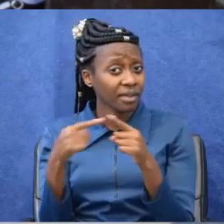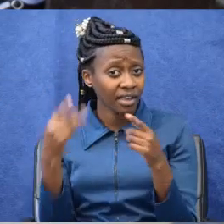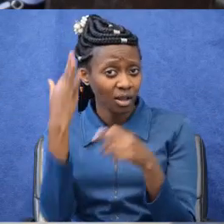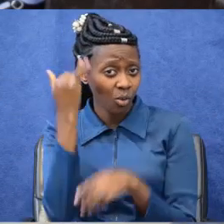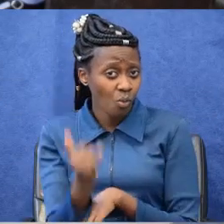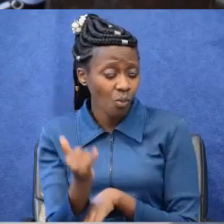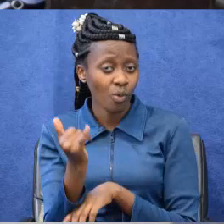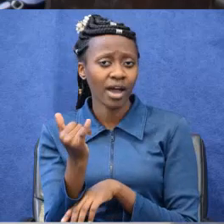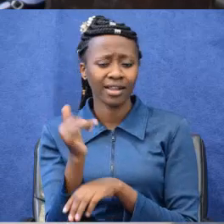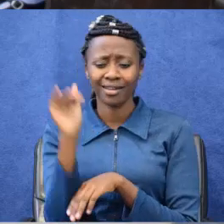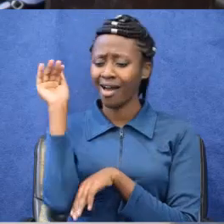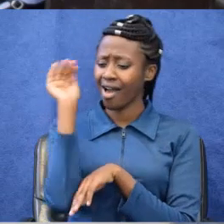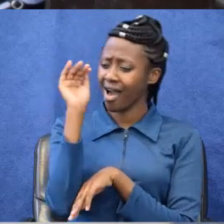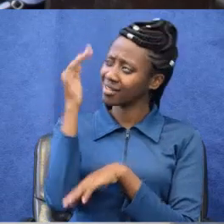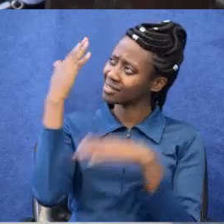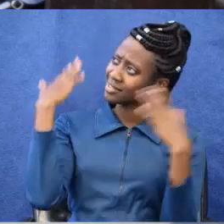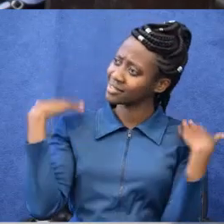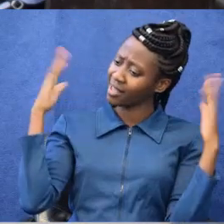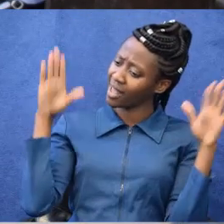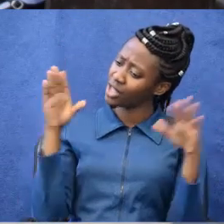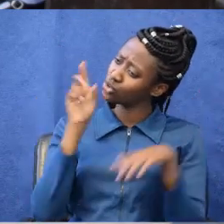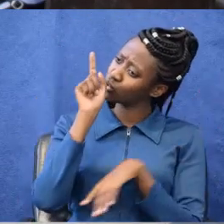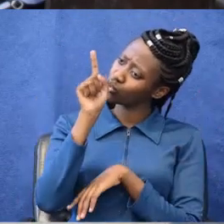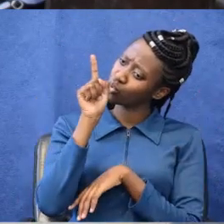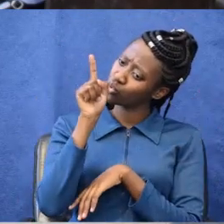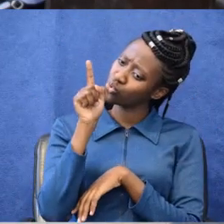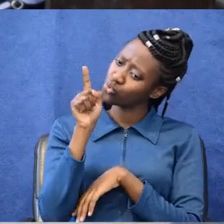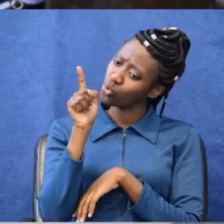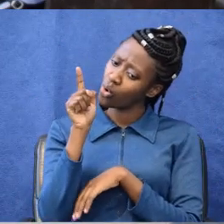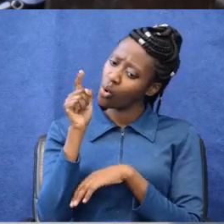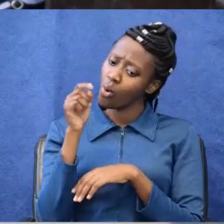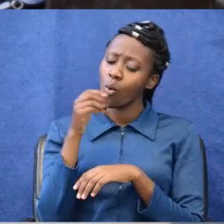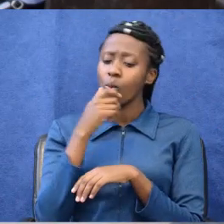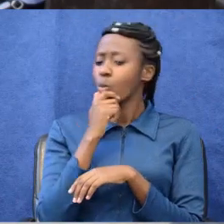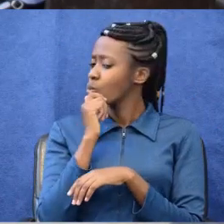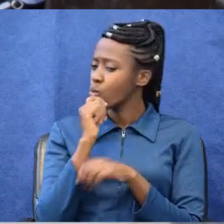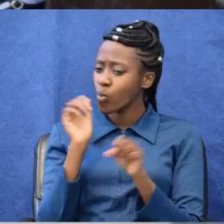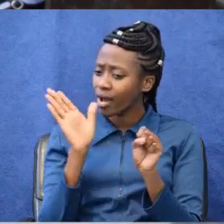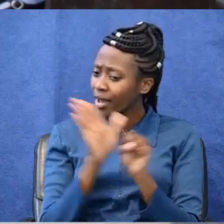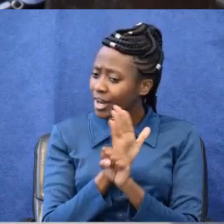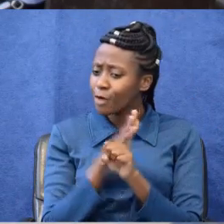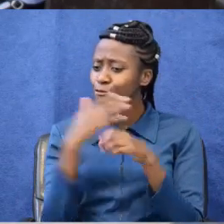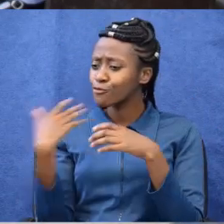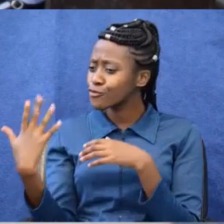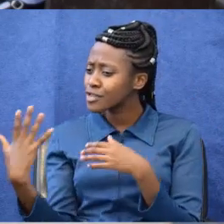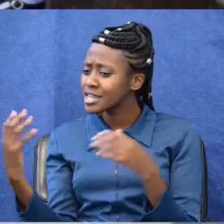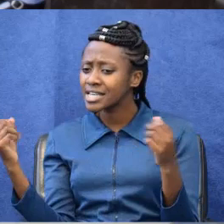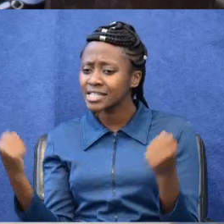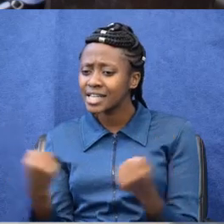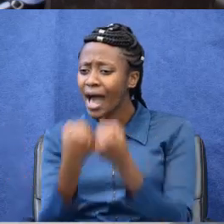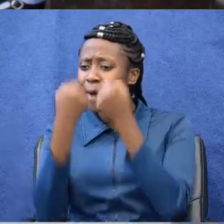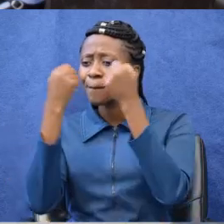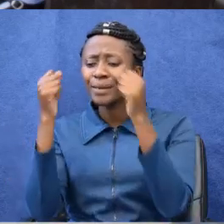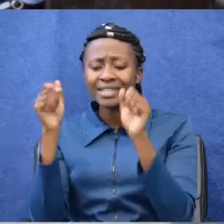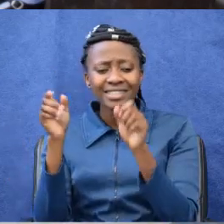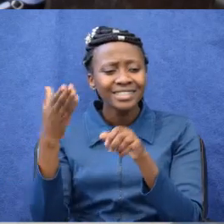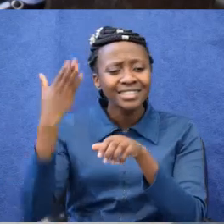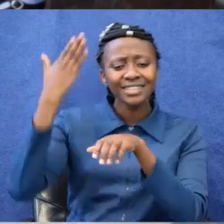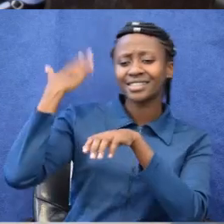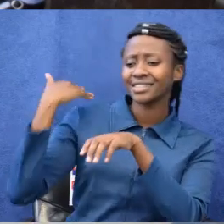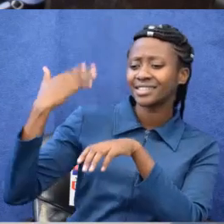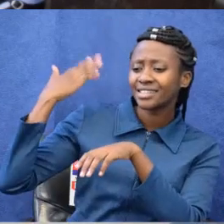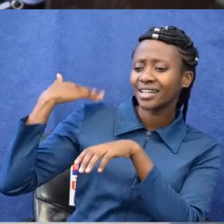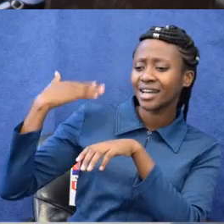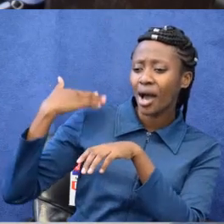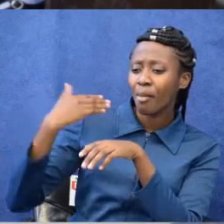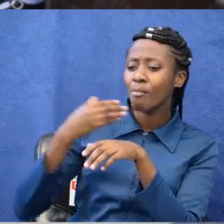even asked the angel of the Lord, "Where is his wonderful deeds that our fathers told us? They